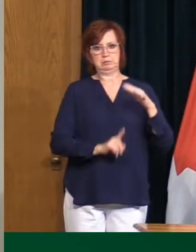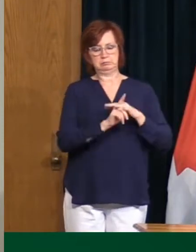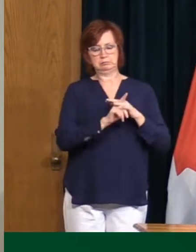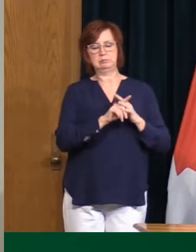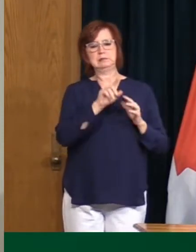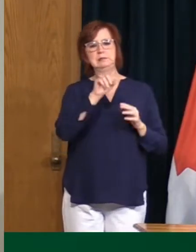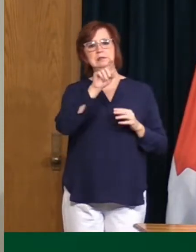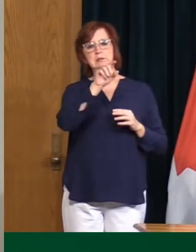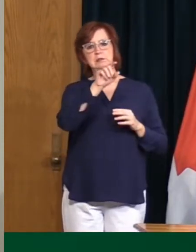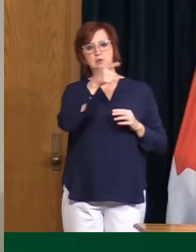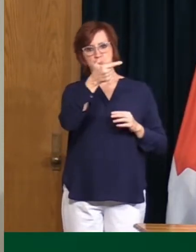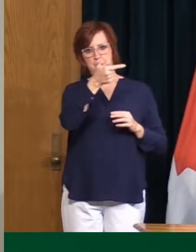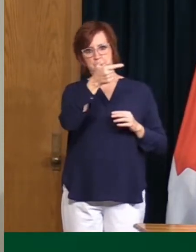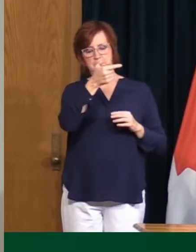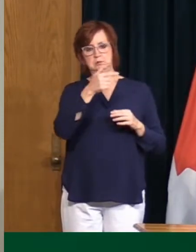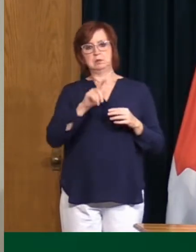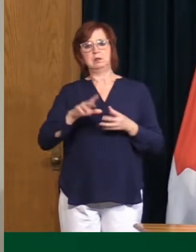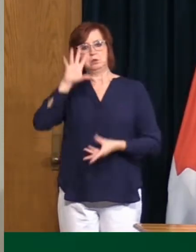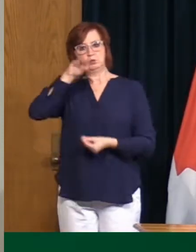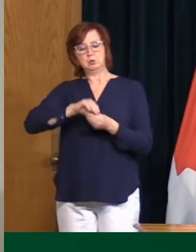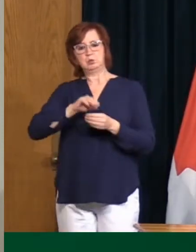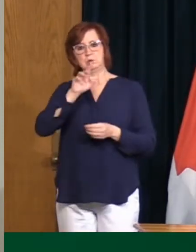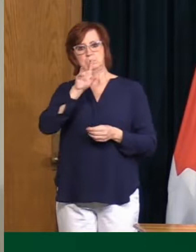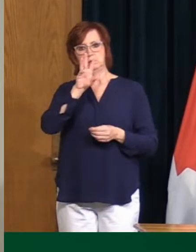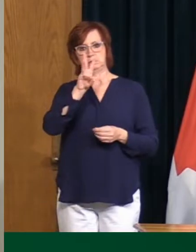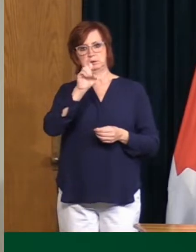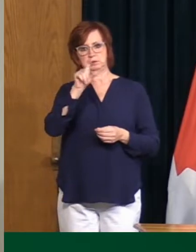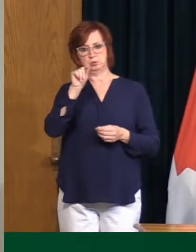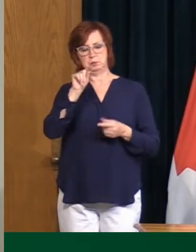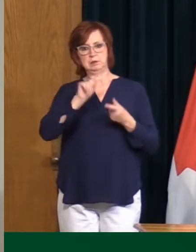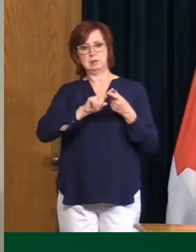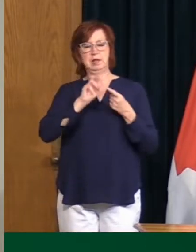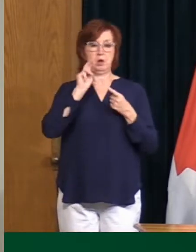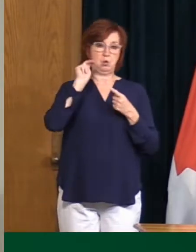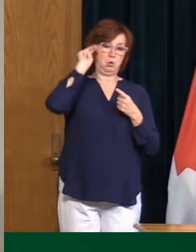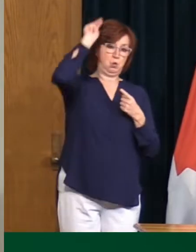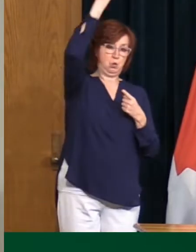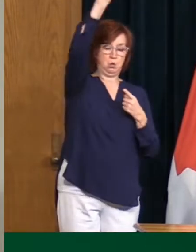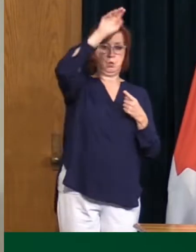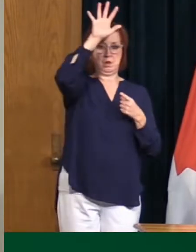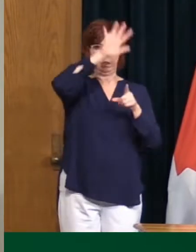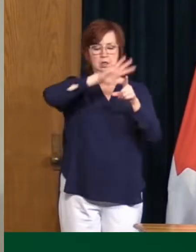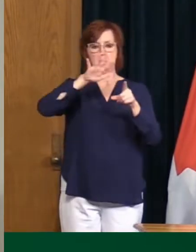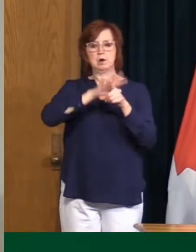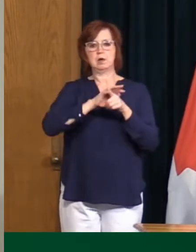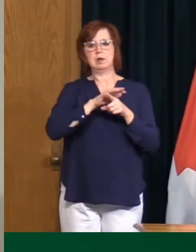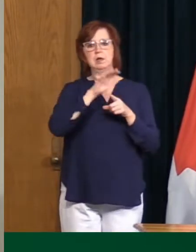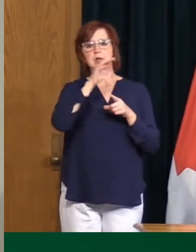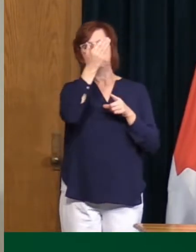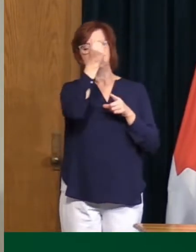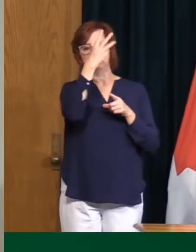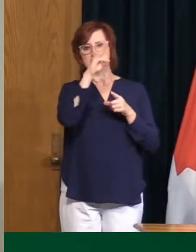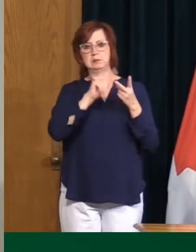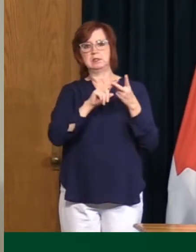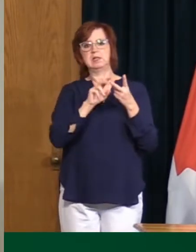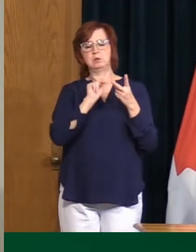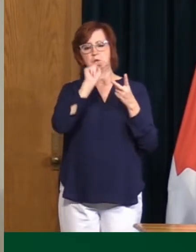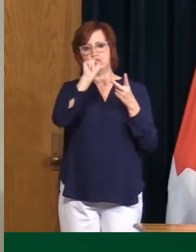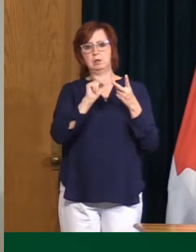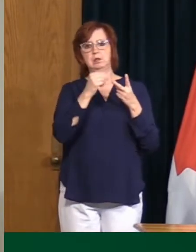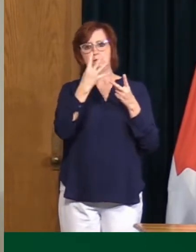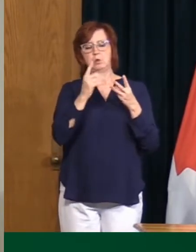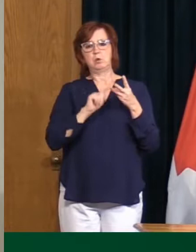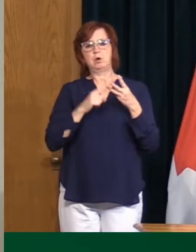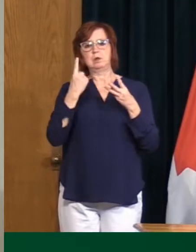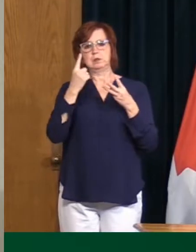620. 16 are from the far north, 9 from the Loche area, and 6 from the Beauval area, 4 in the north, and 1 in the